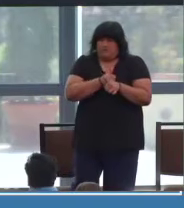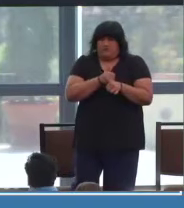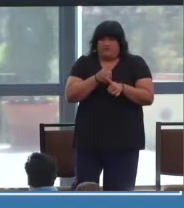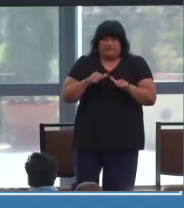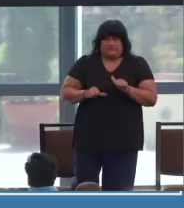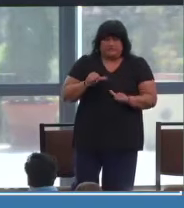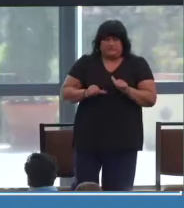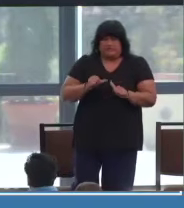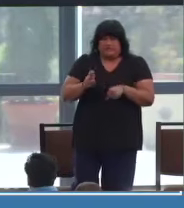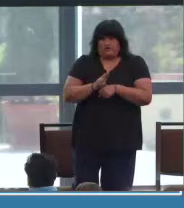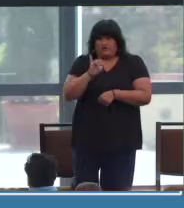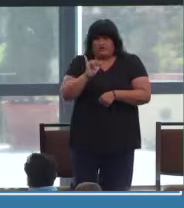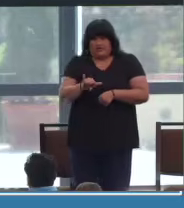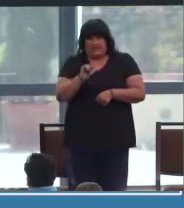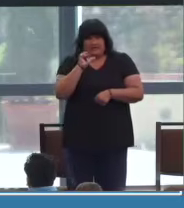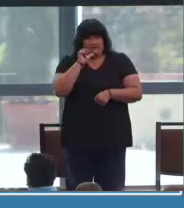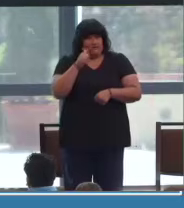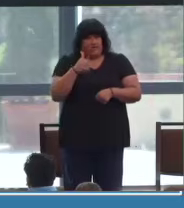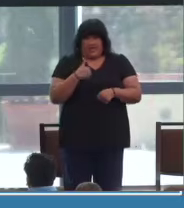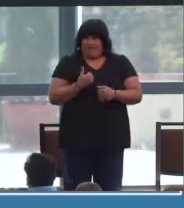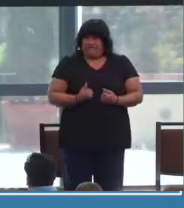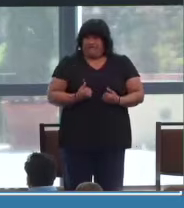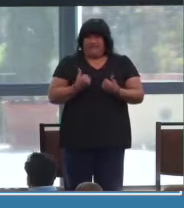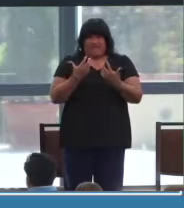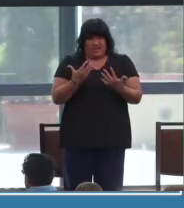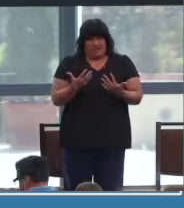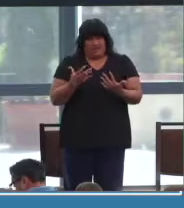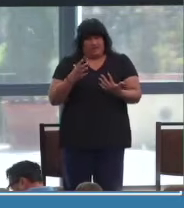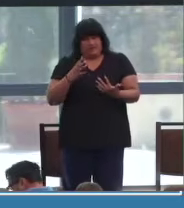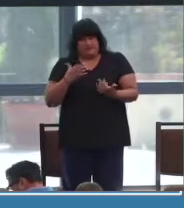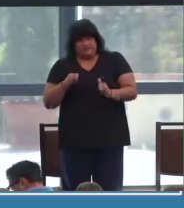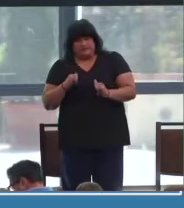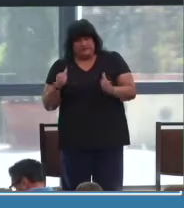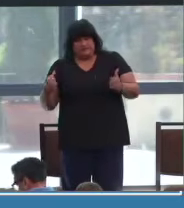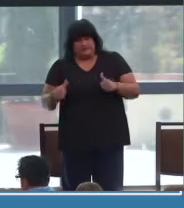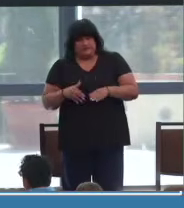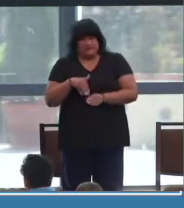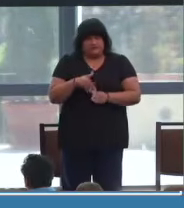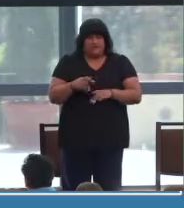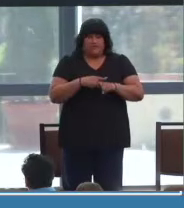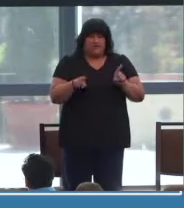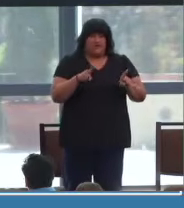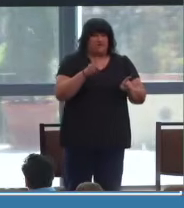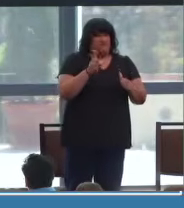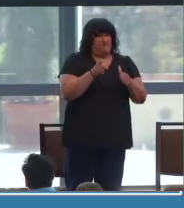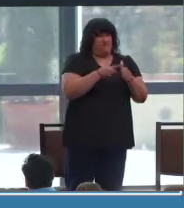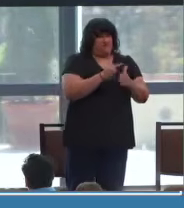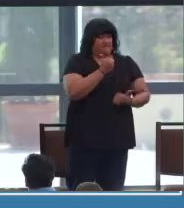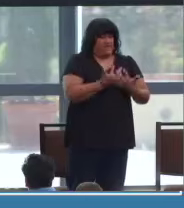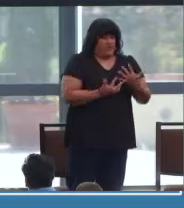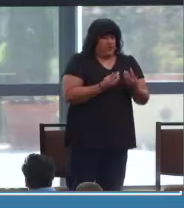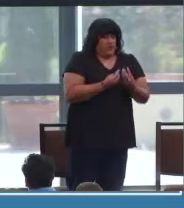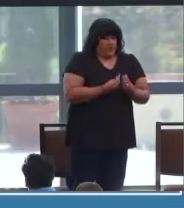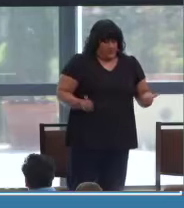Just prophylactically, I would probably rather treat a flare if it happens and avoid any extra prednisone use if you didn't need